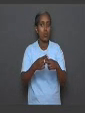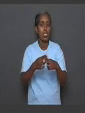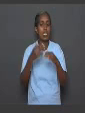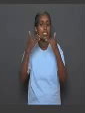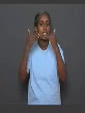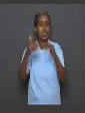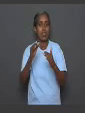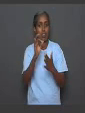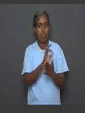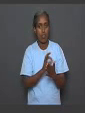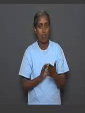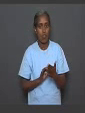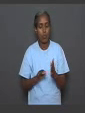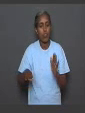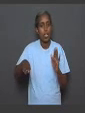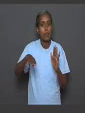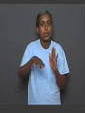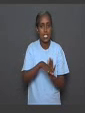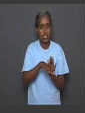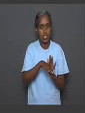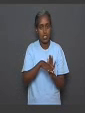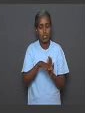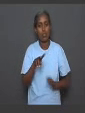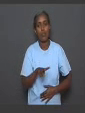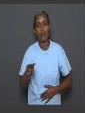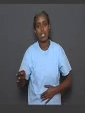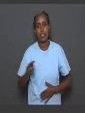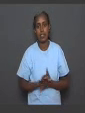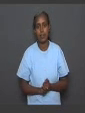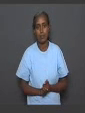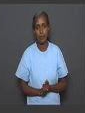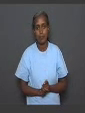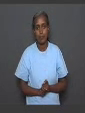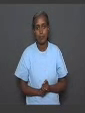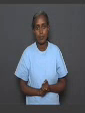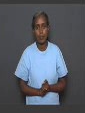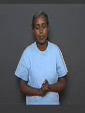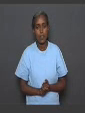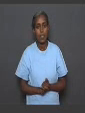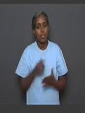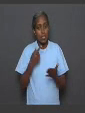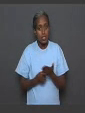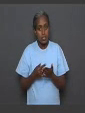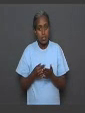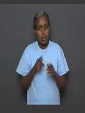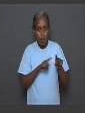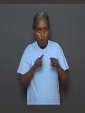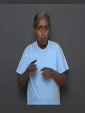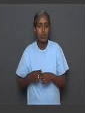standard form of the presentation of the vector. It is also called